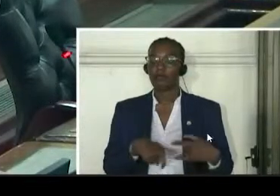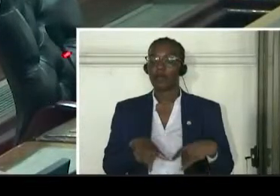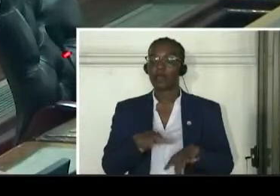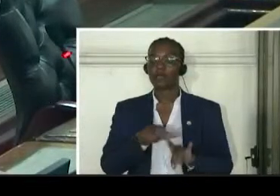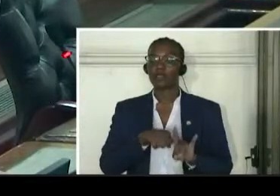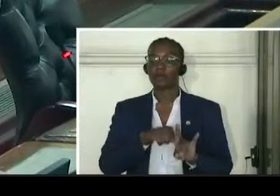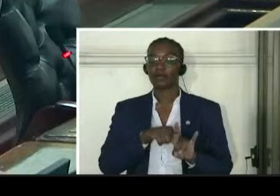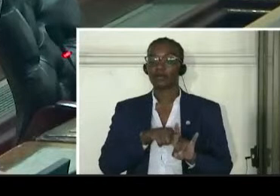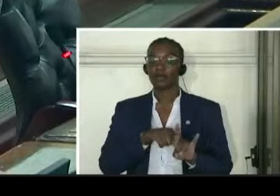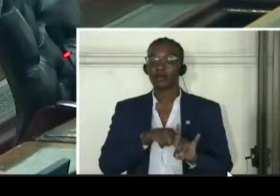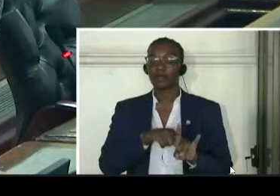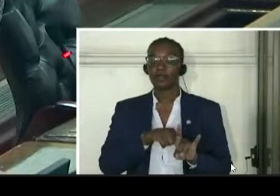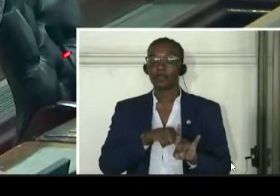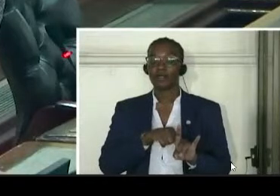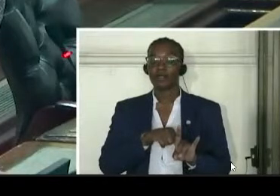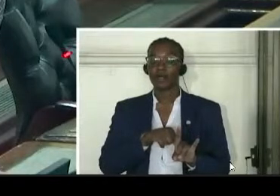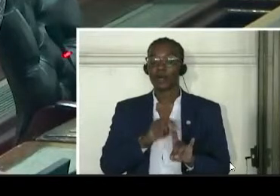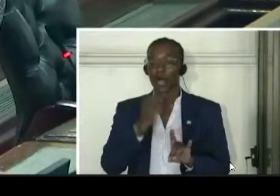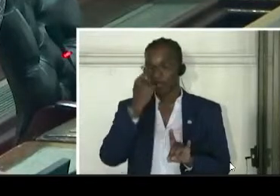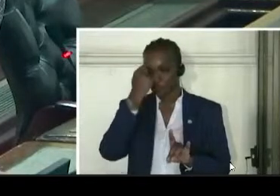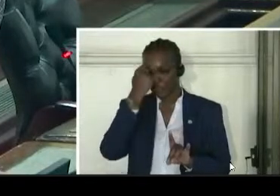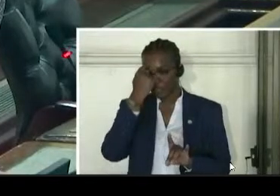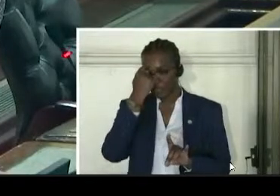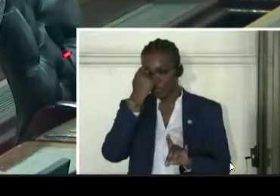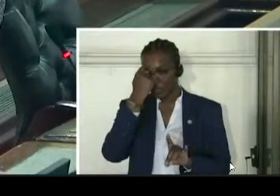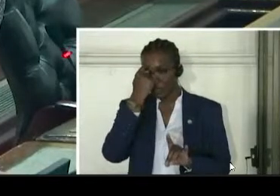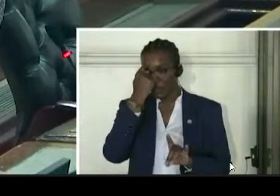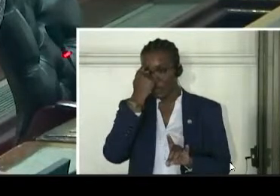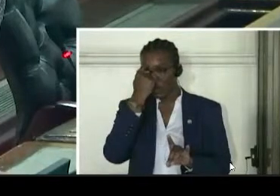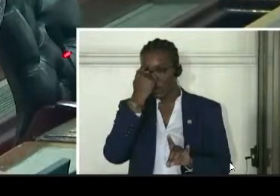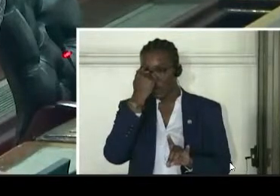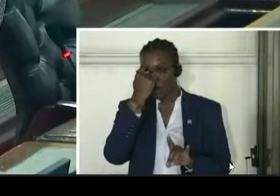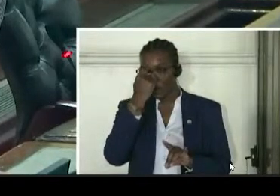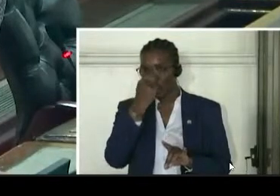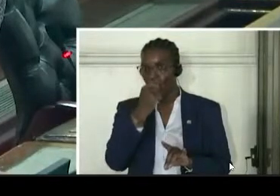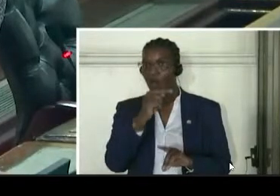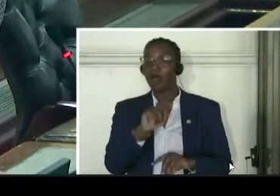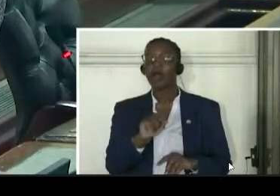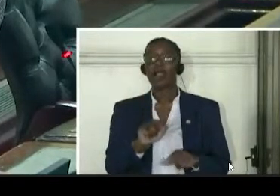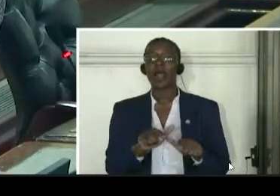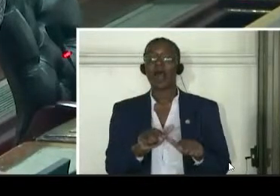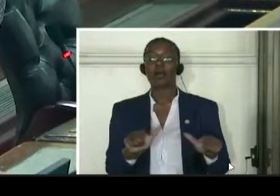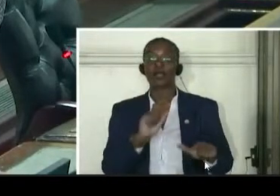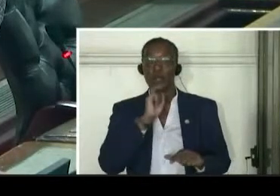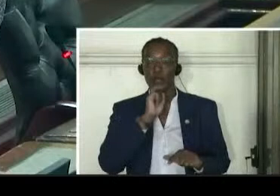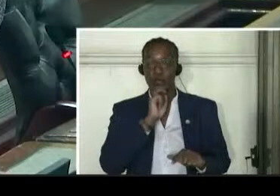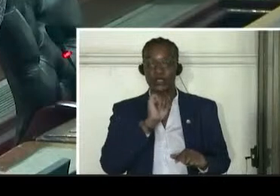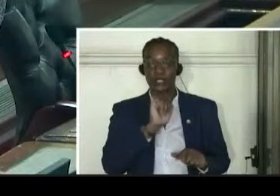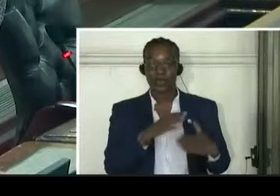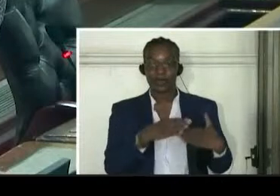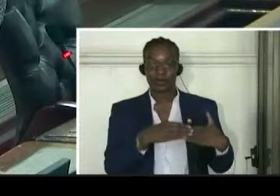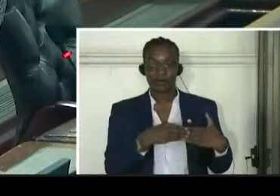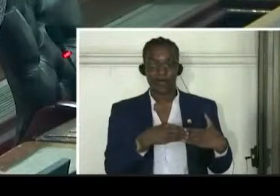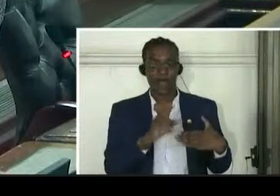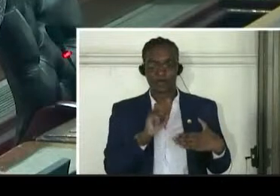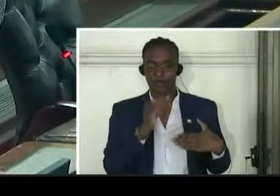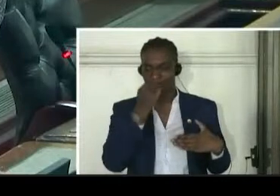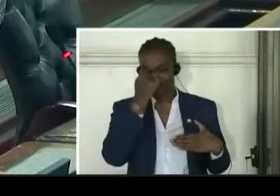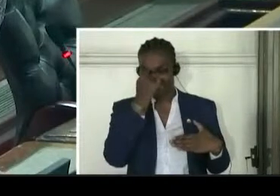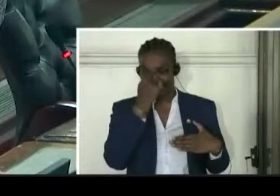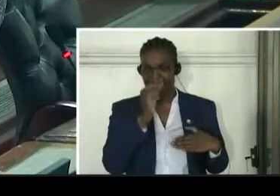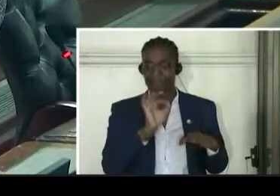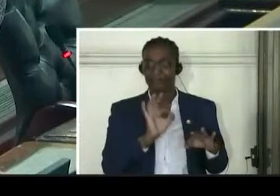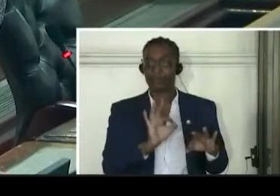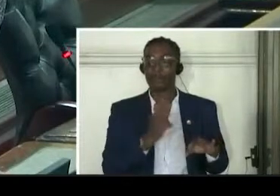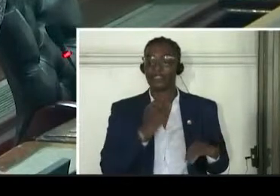Yes. On a point of order, I don't think it's your place to correct the language used by the member. And also, I don't think it's conducive